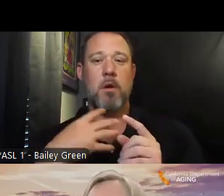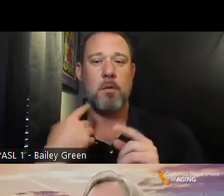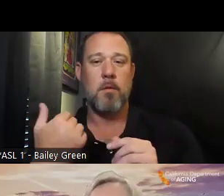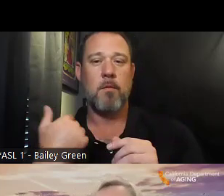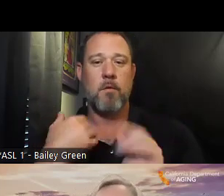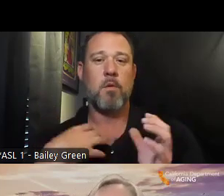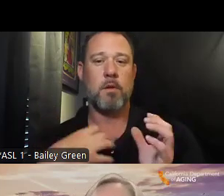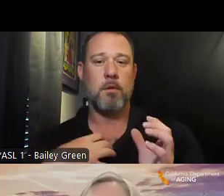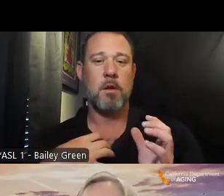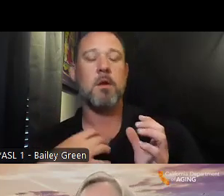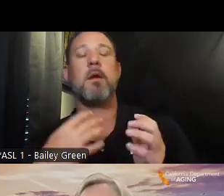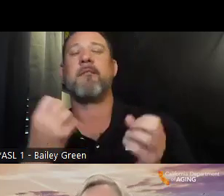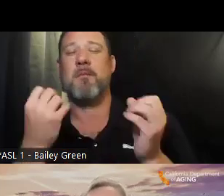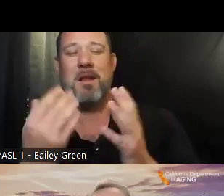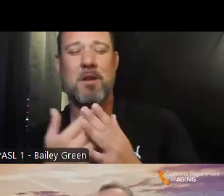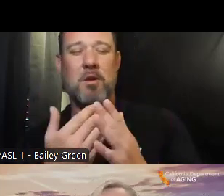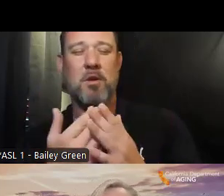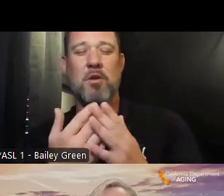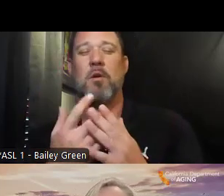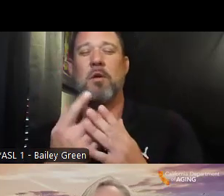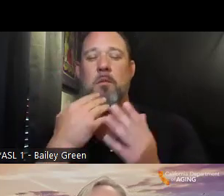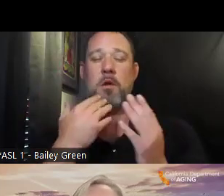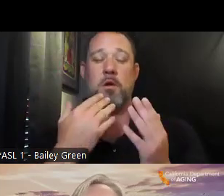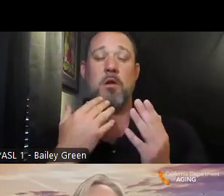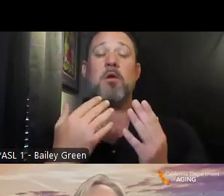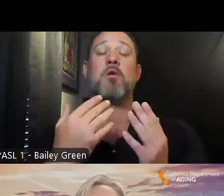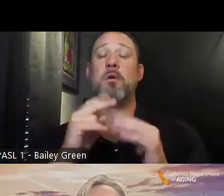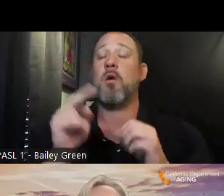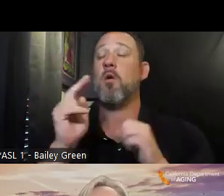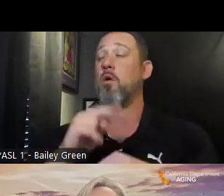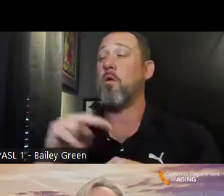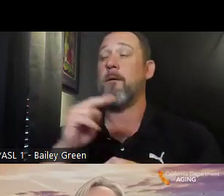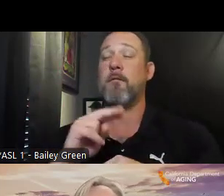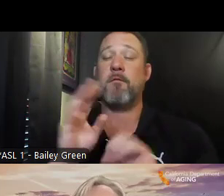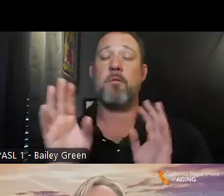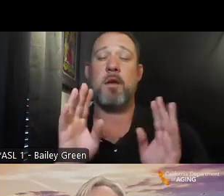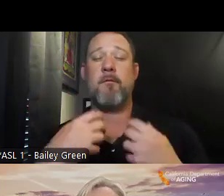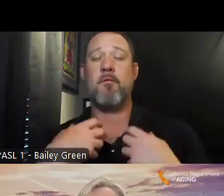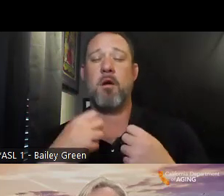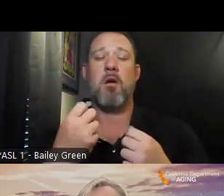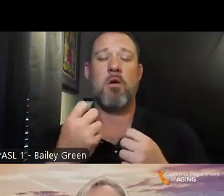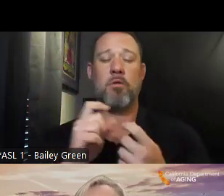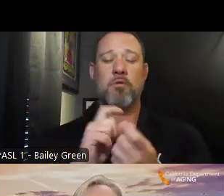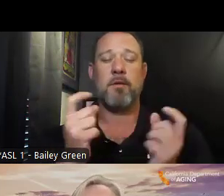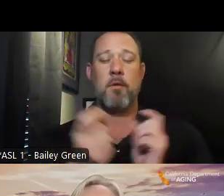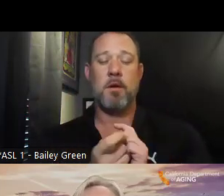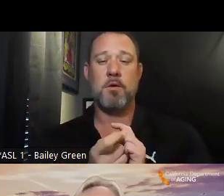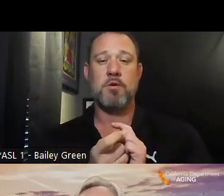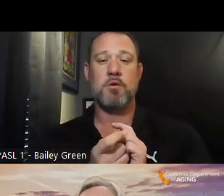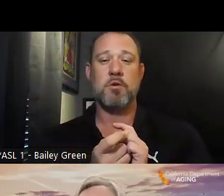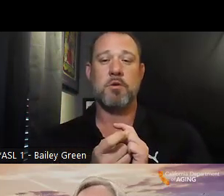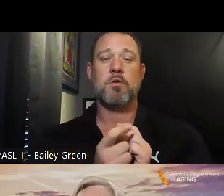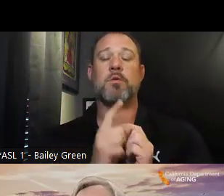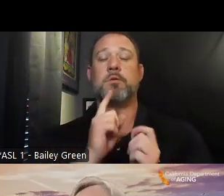this committee, but we have so many new committee members. We thought it'd be good to just do an overview of behavioral health transformation, which was